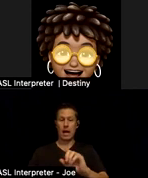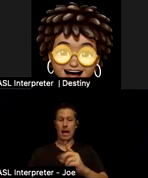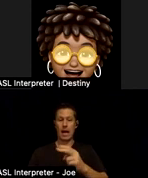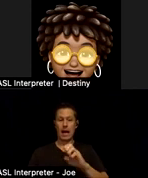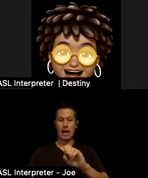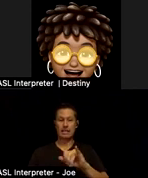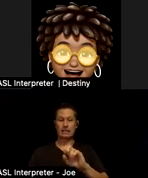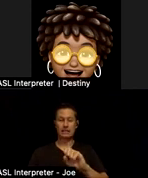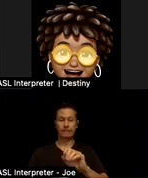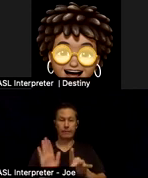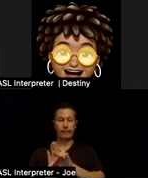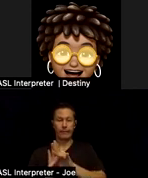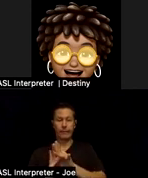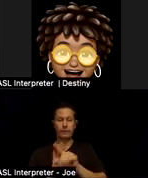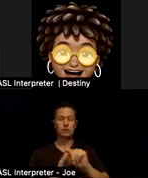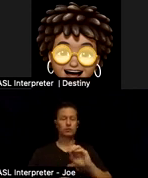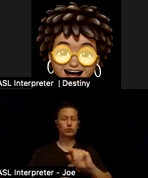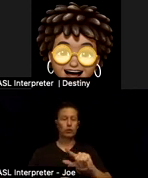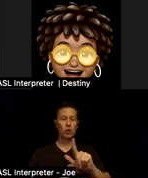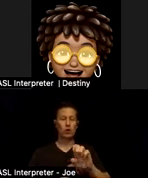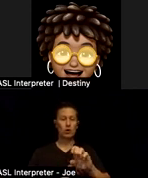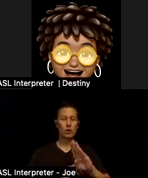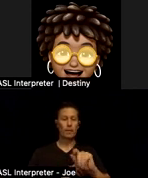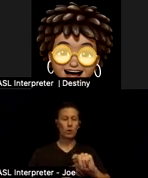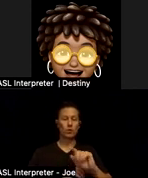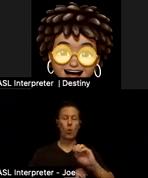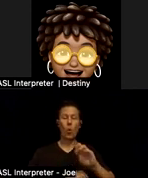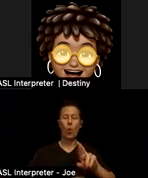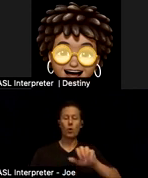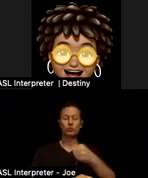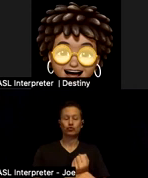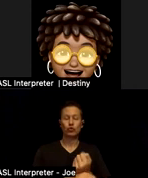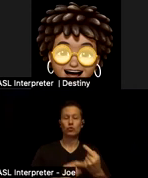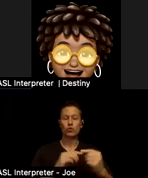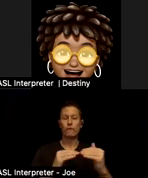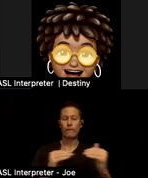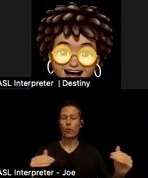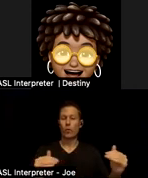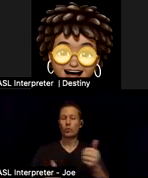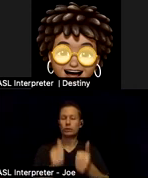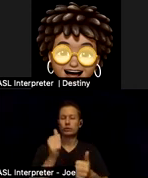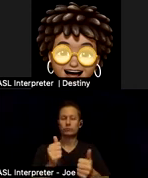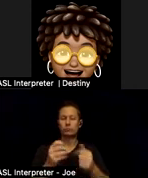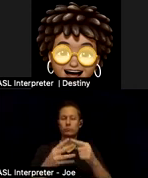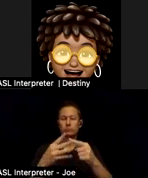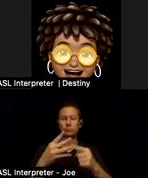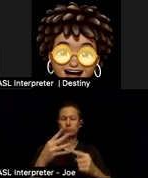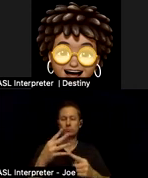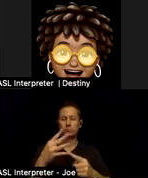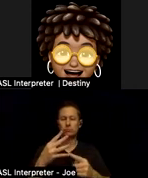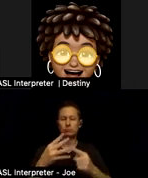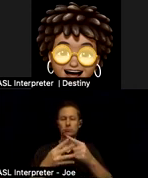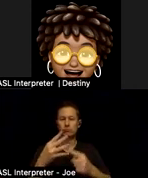wall, a toggle bolt, or secure the item to the floor? You can't find the